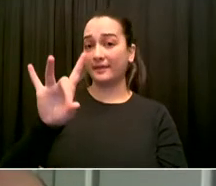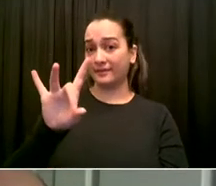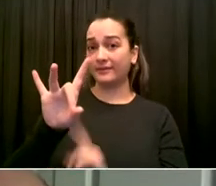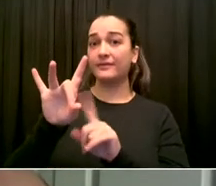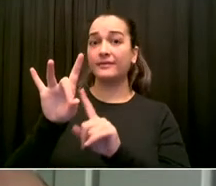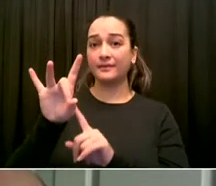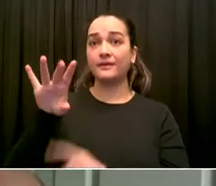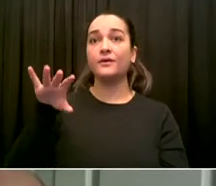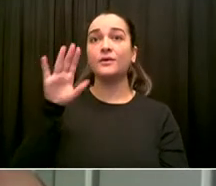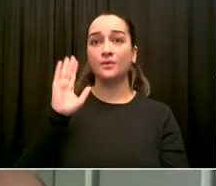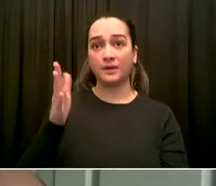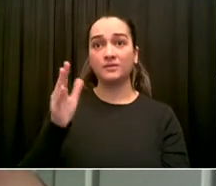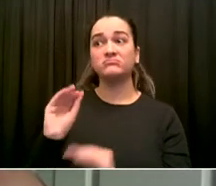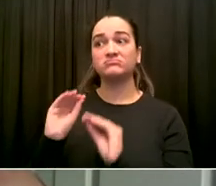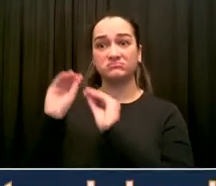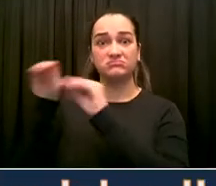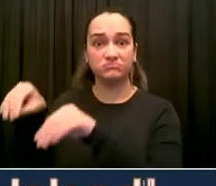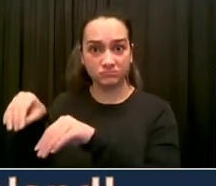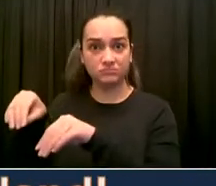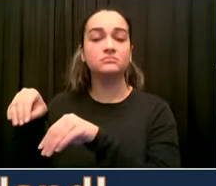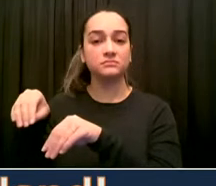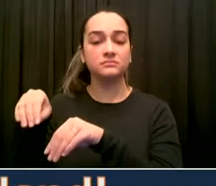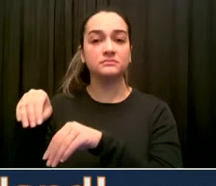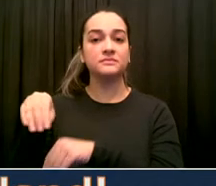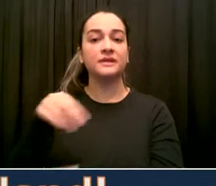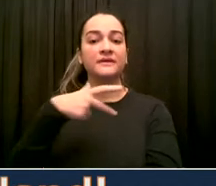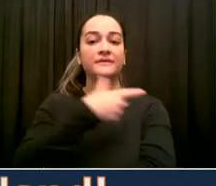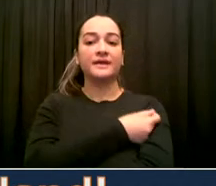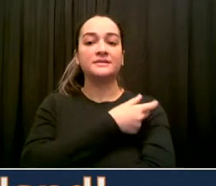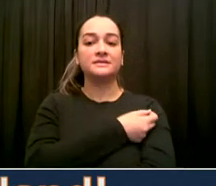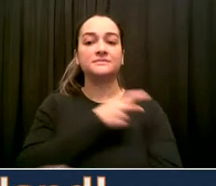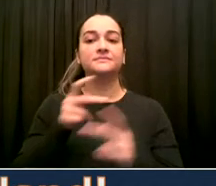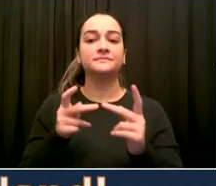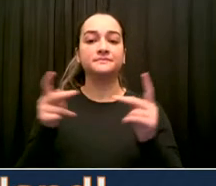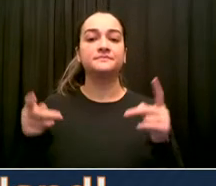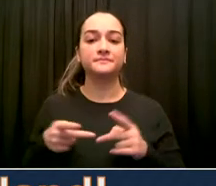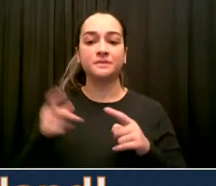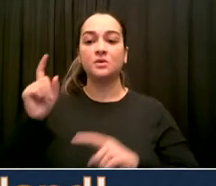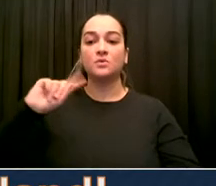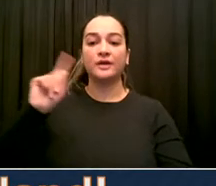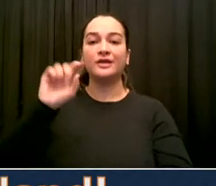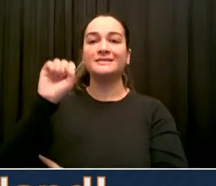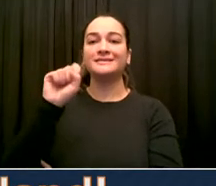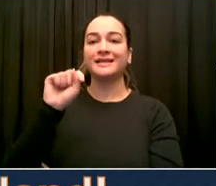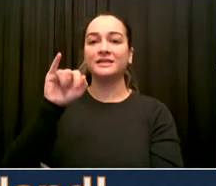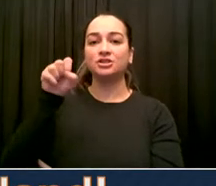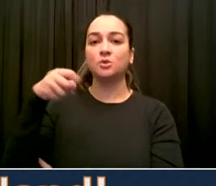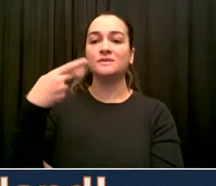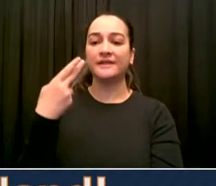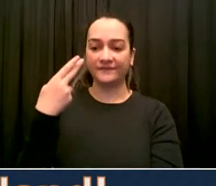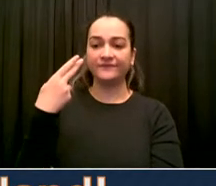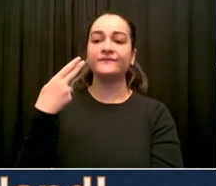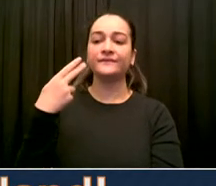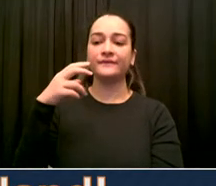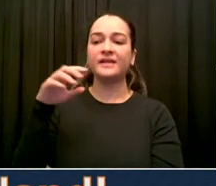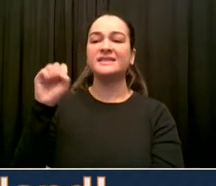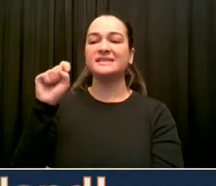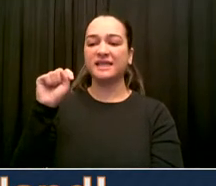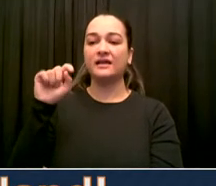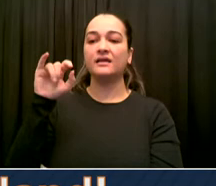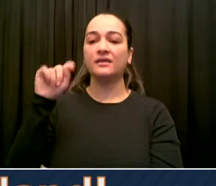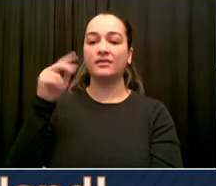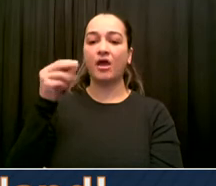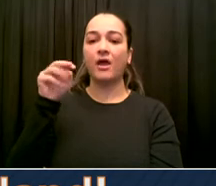be having a vaccination site for the South Shore. So thank you for your passionate advocacy.